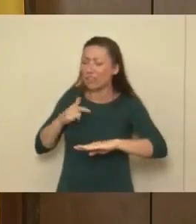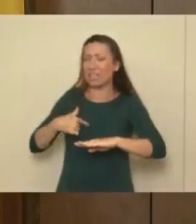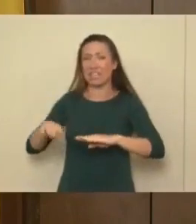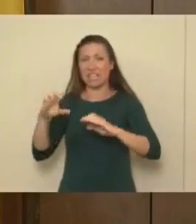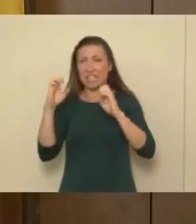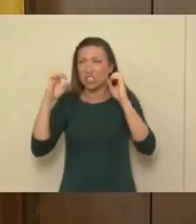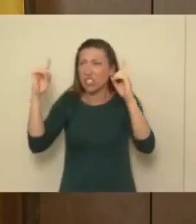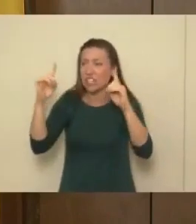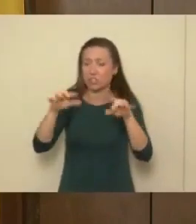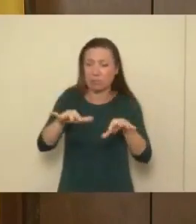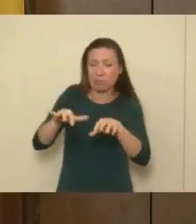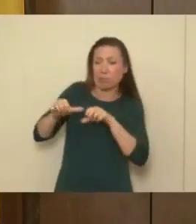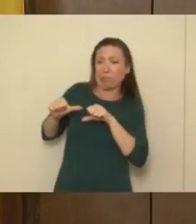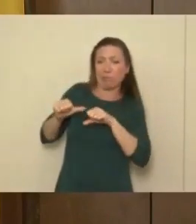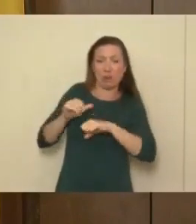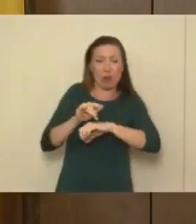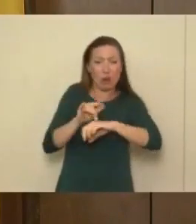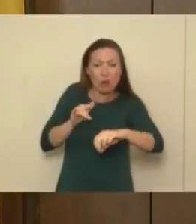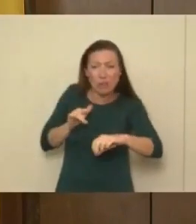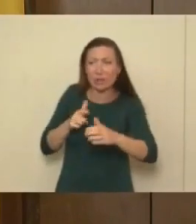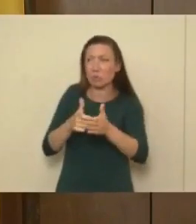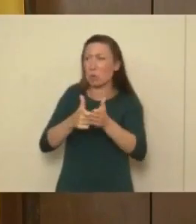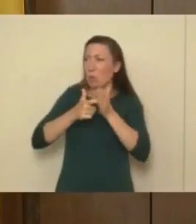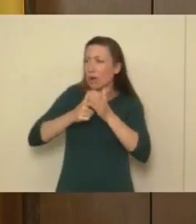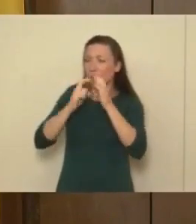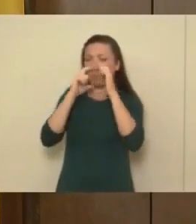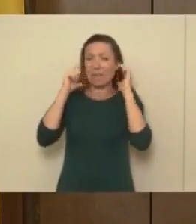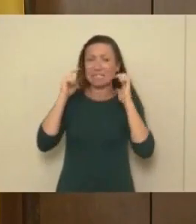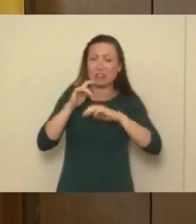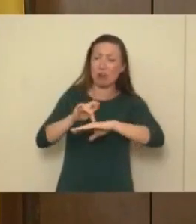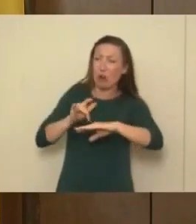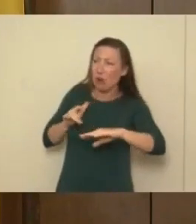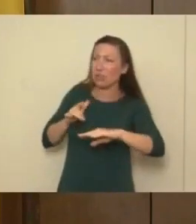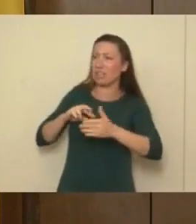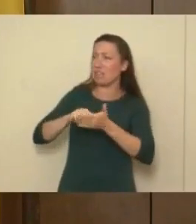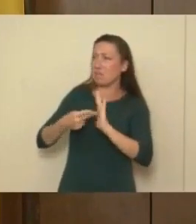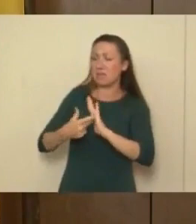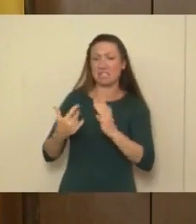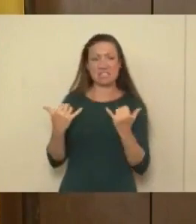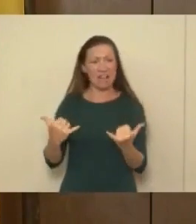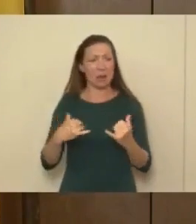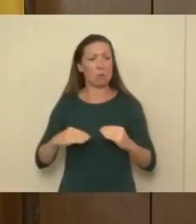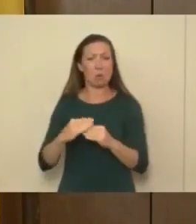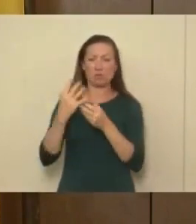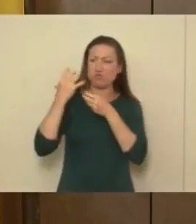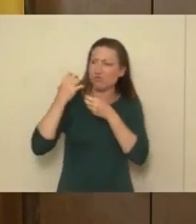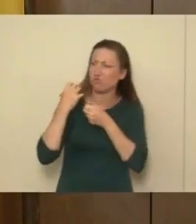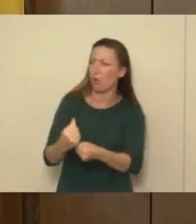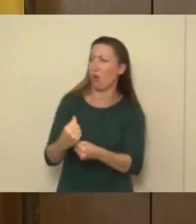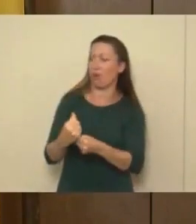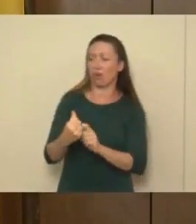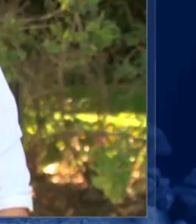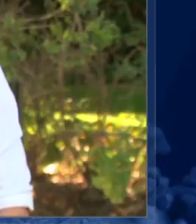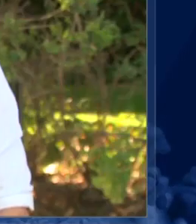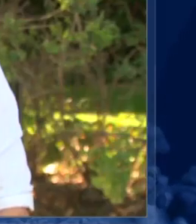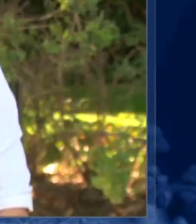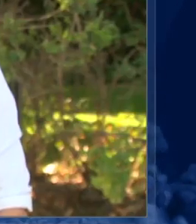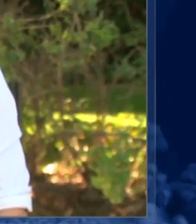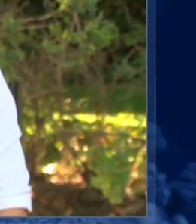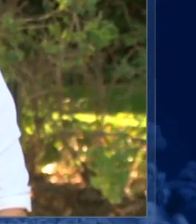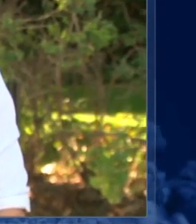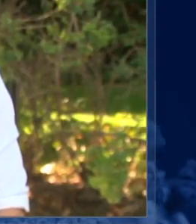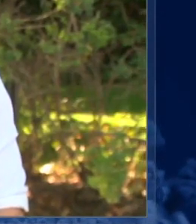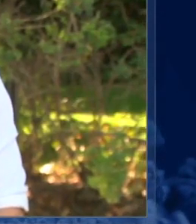Governor held the news conference in Santa Fe late this afternoon, and right now she's not lifting any restrictions. In fact, she's making some even stricter.